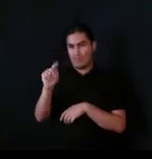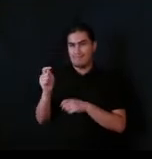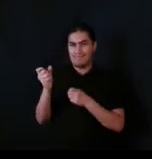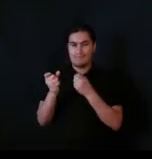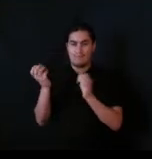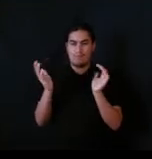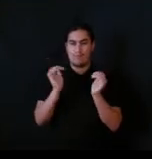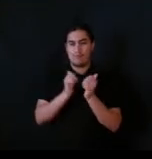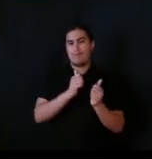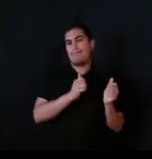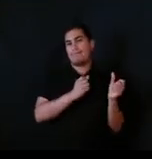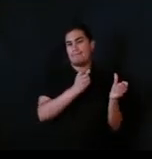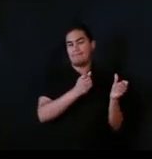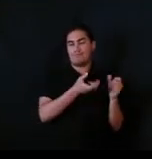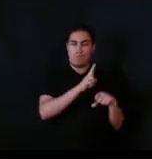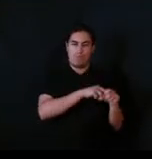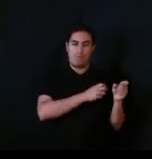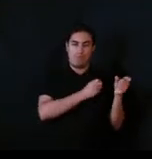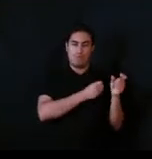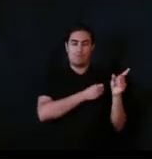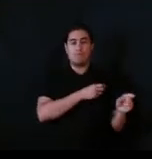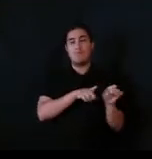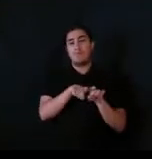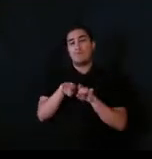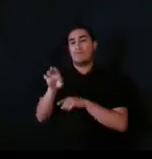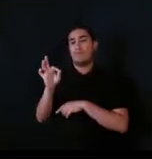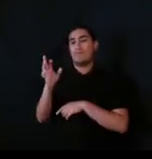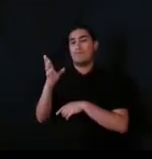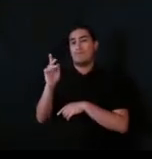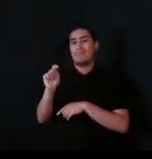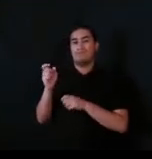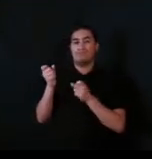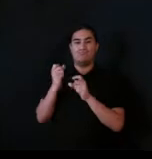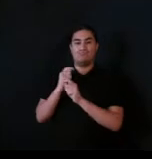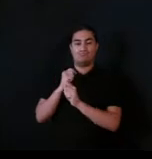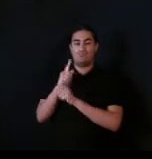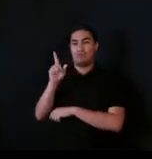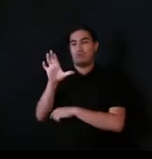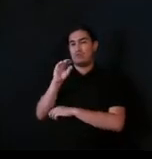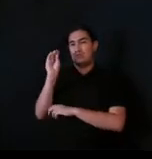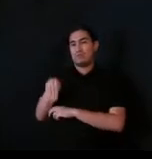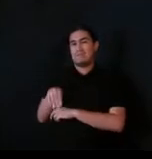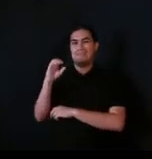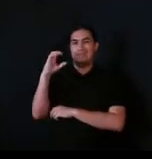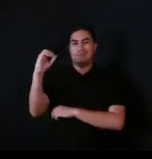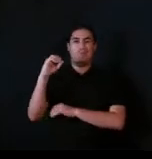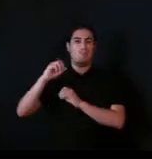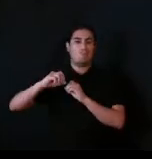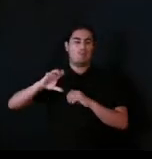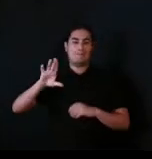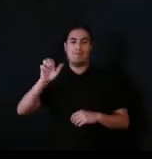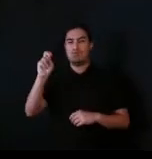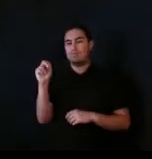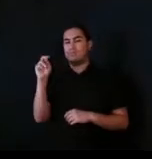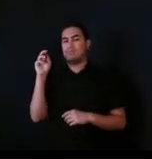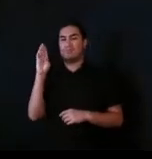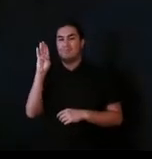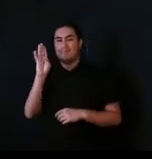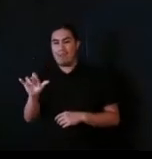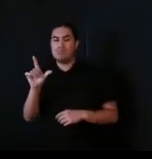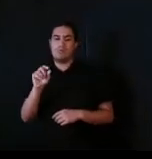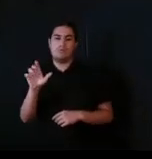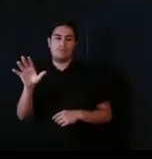vehicles and also due to the fact that freight trucks are anticipated to be 100 percent zero emissions by 2045. and then